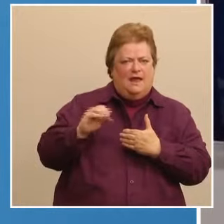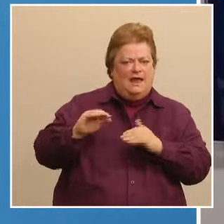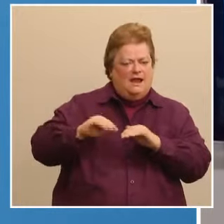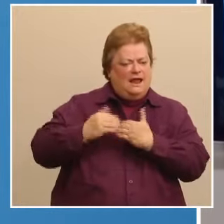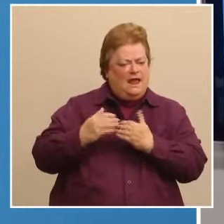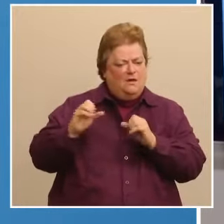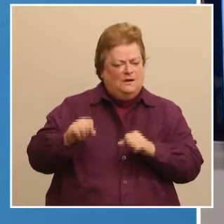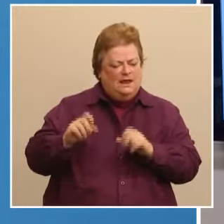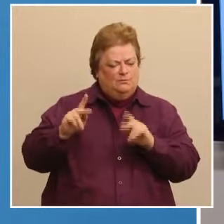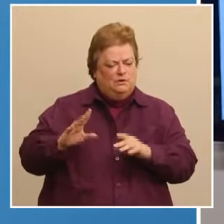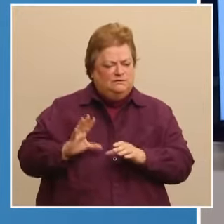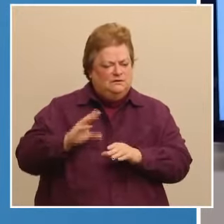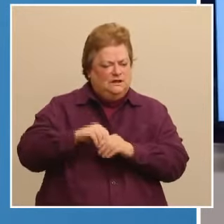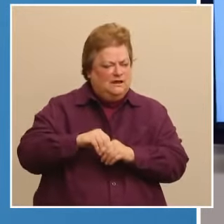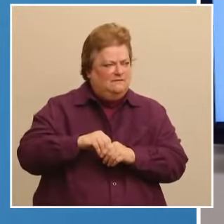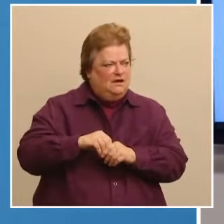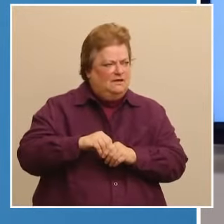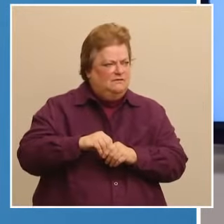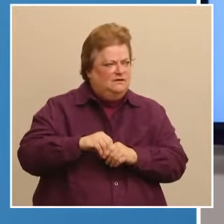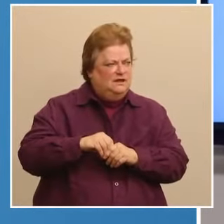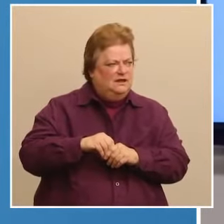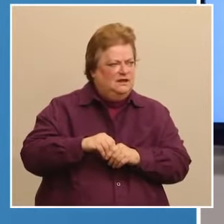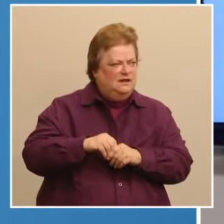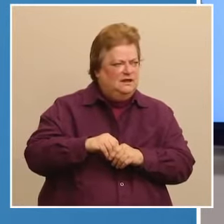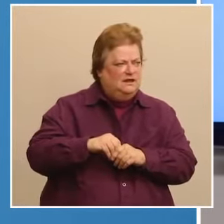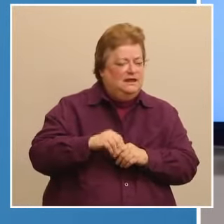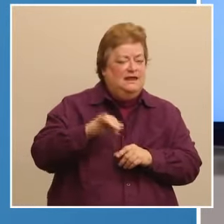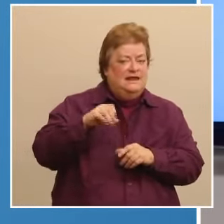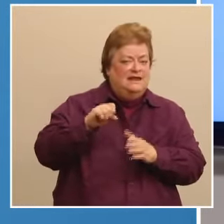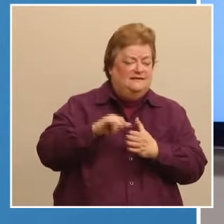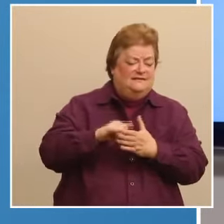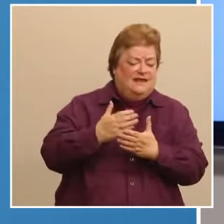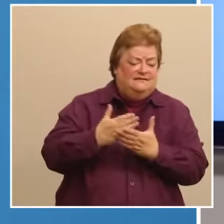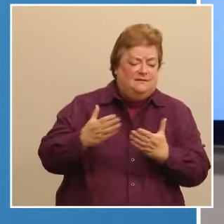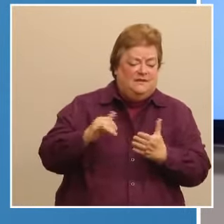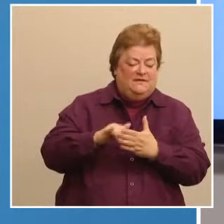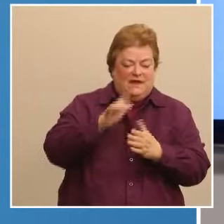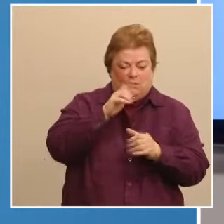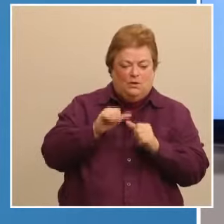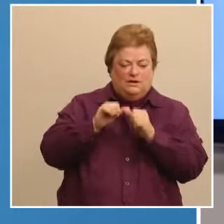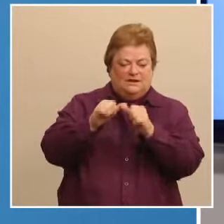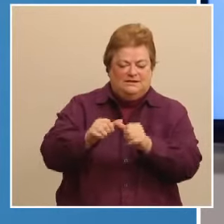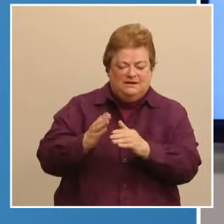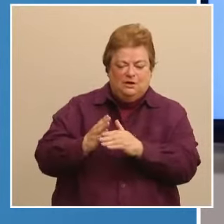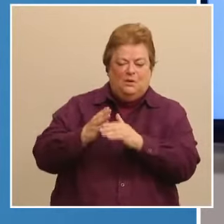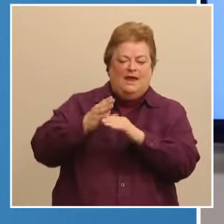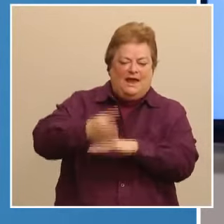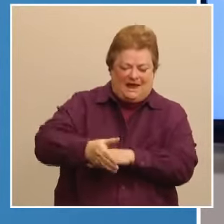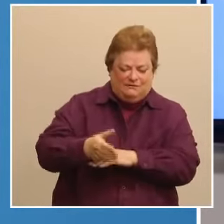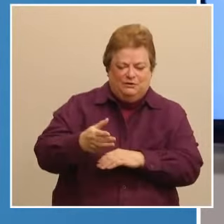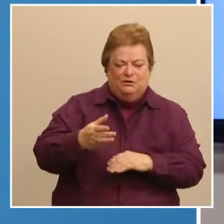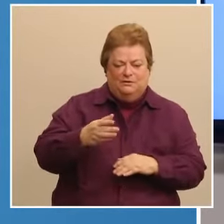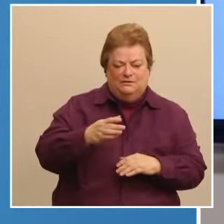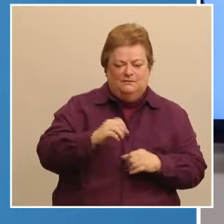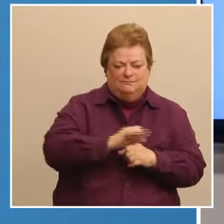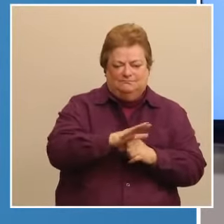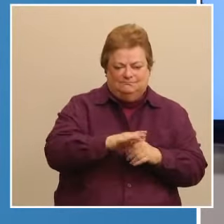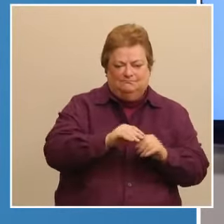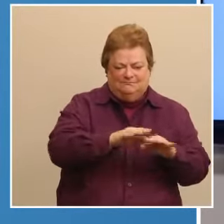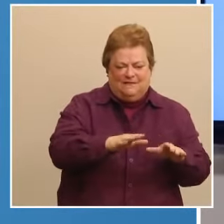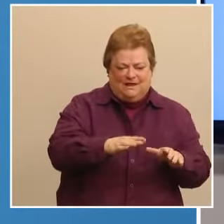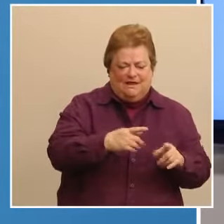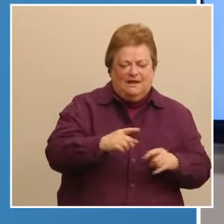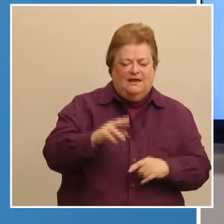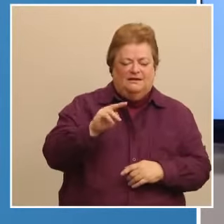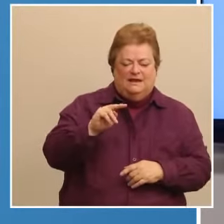still participate? And also, if you see this as a program that will continue past the pandemic. Oh, I'd love to talk about NeighborLink.